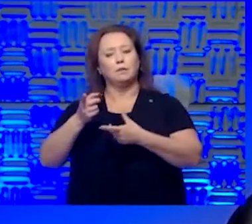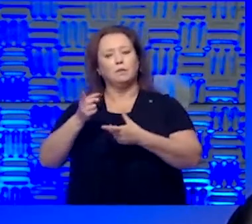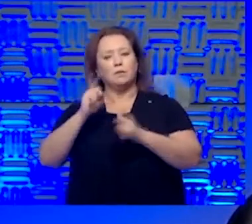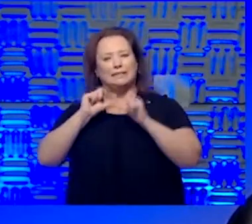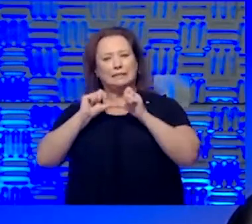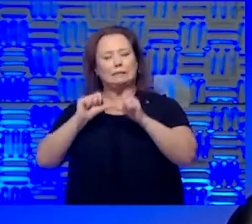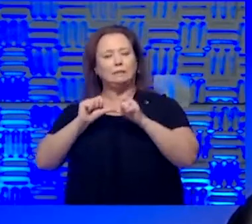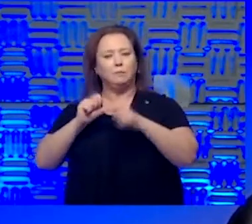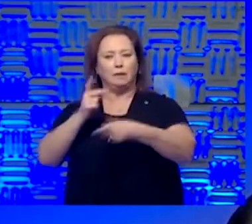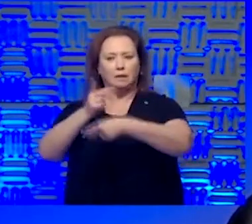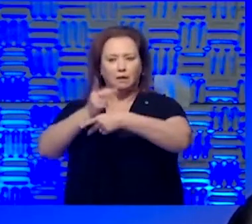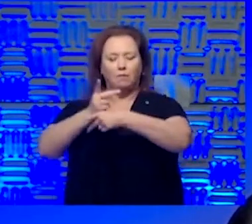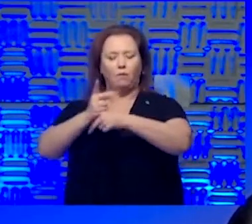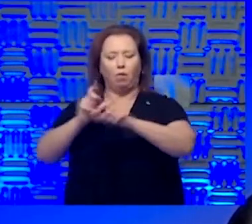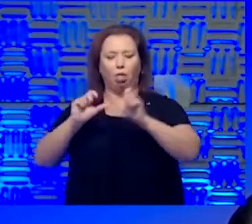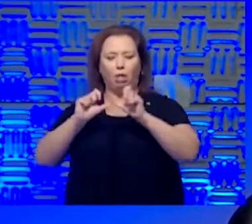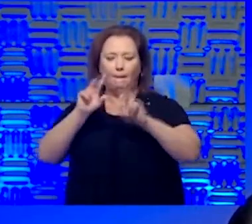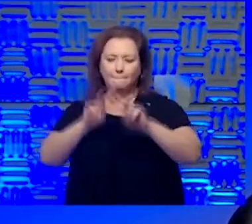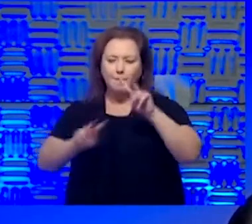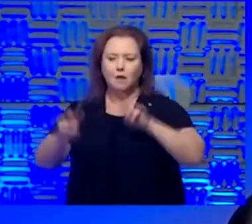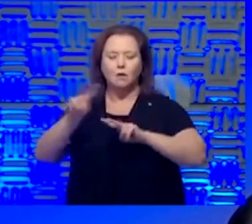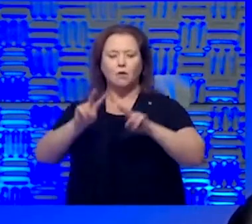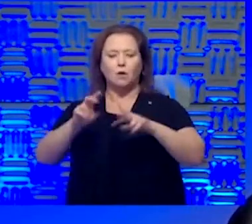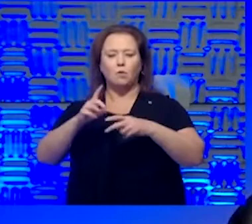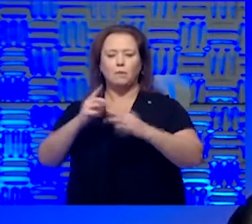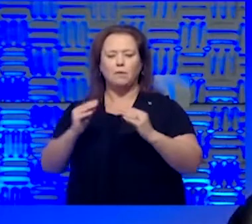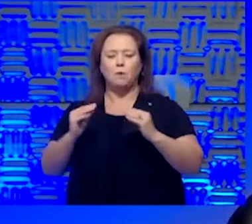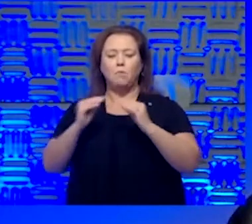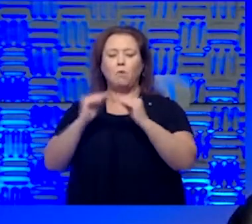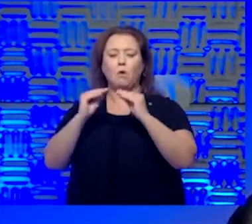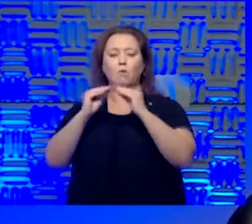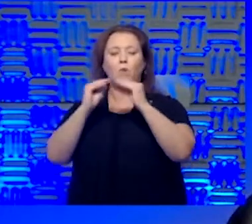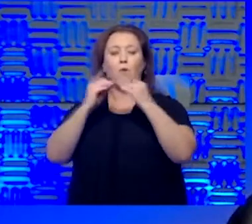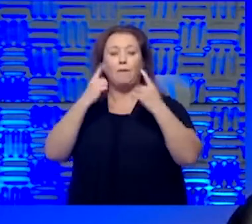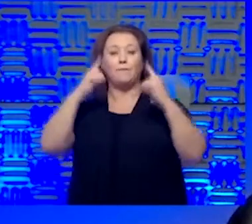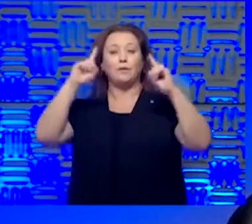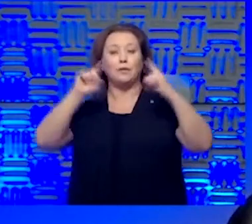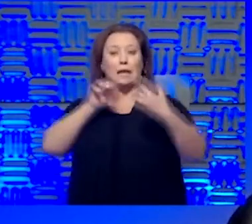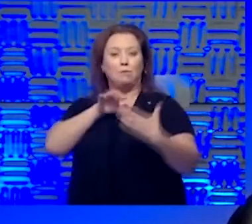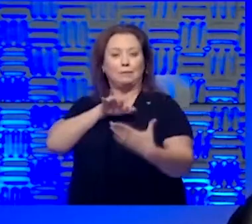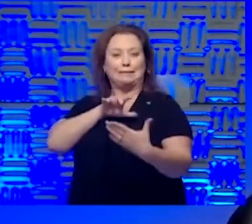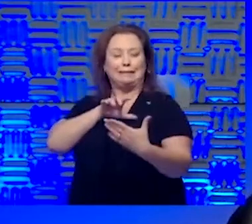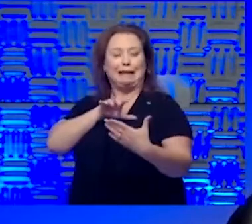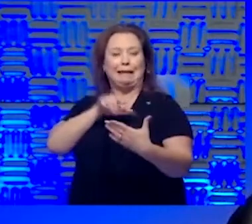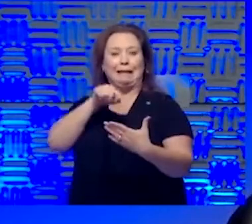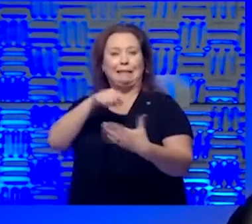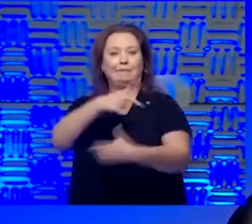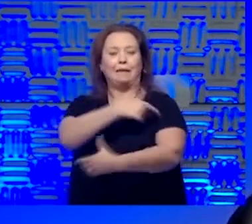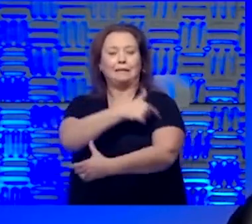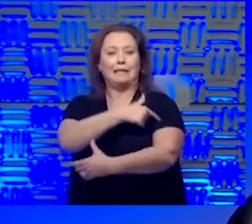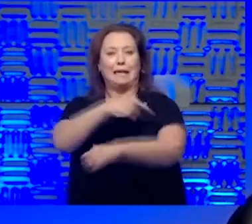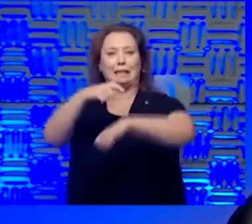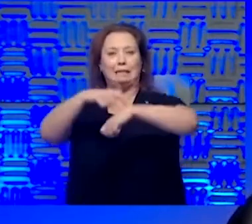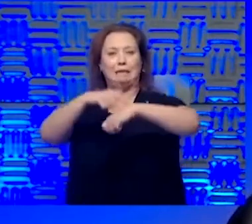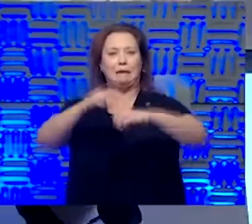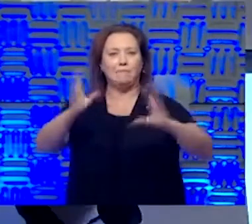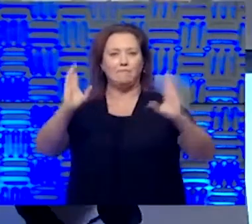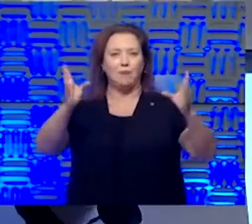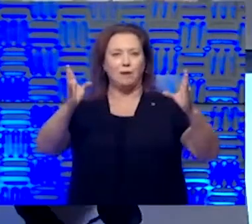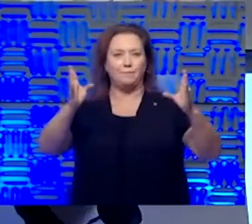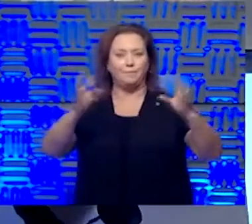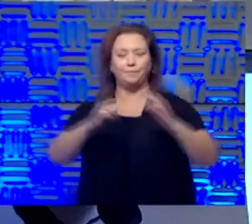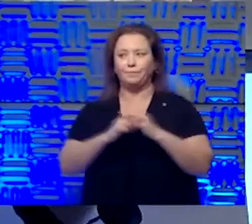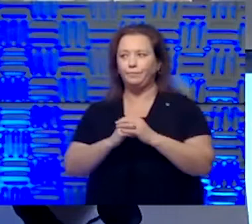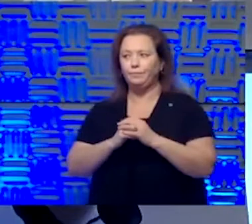and we're just trying to be a little bit more efficient in the way that we're studying this and the timeline.